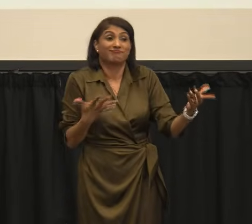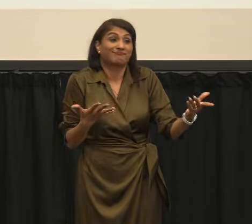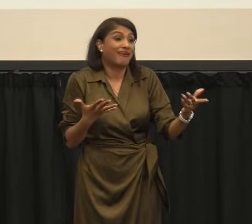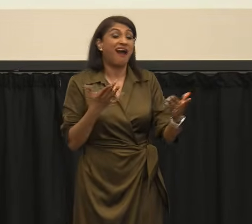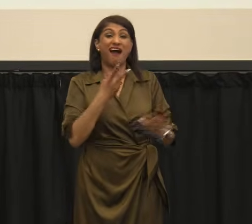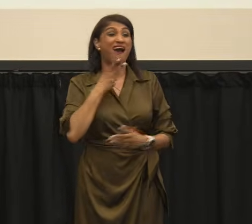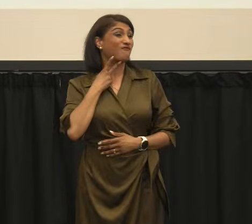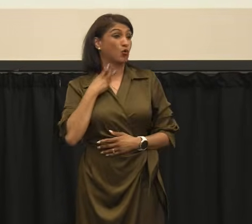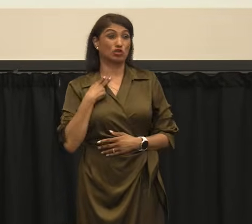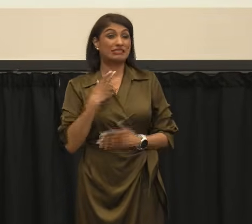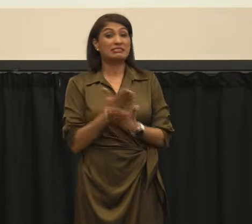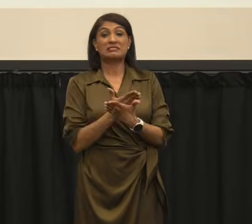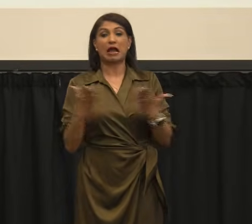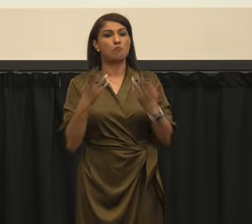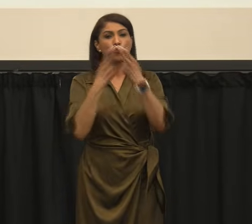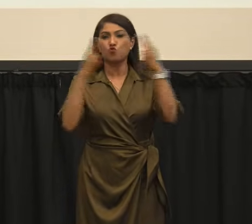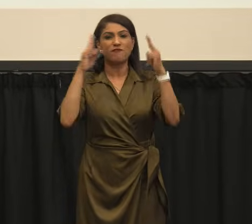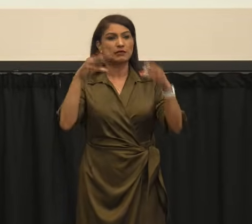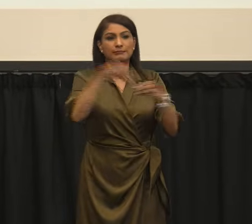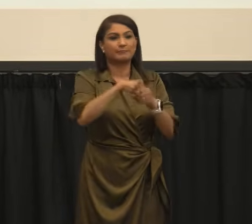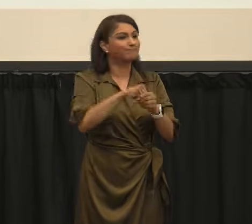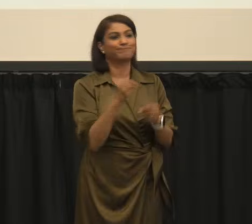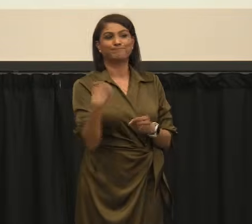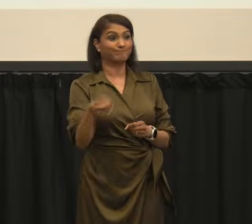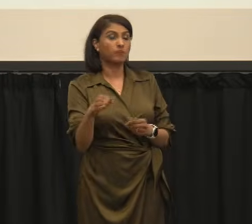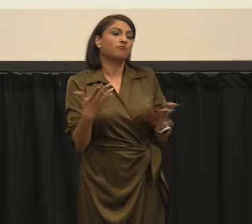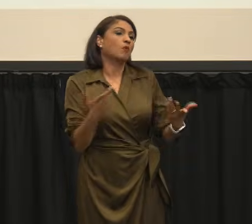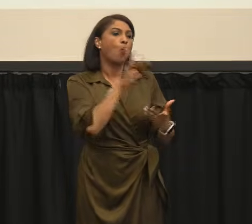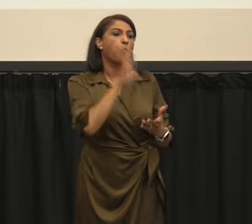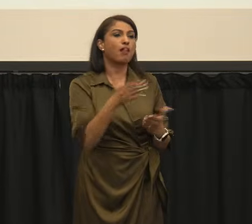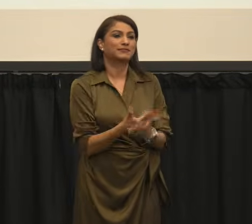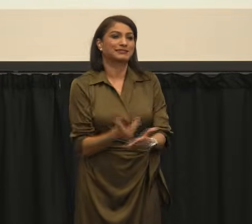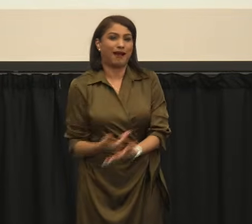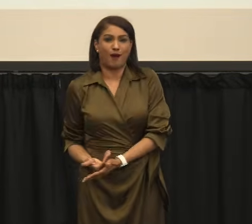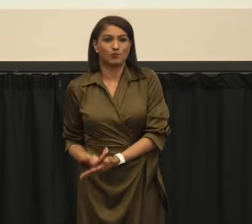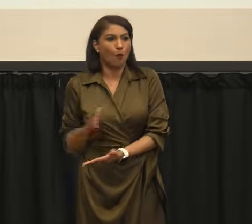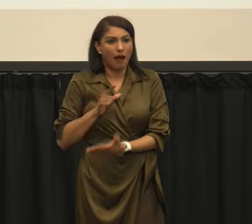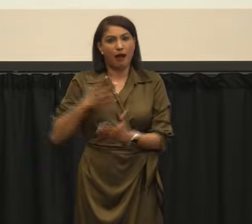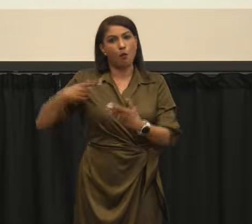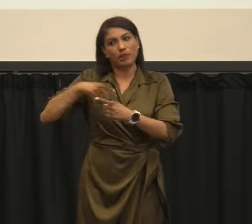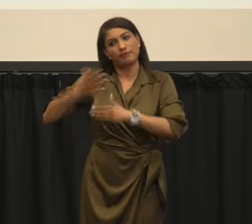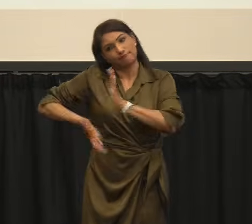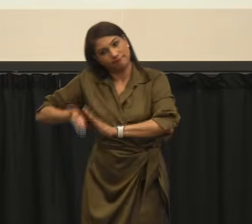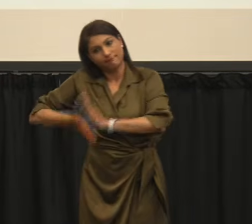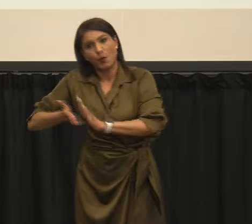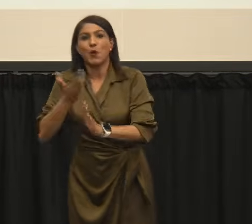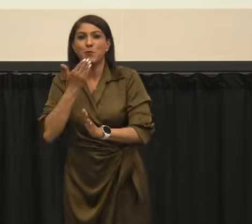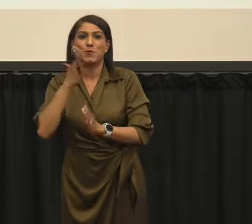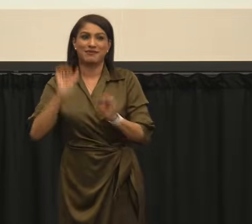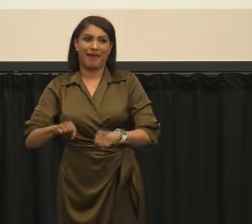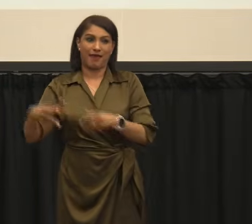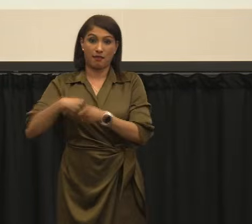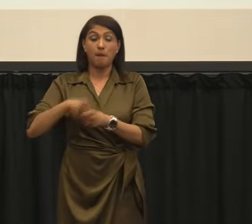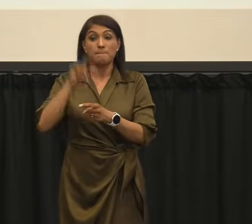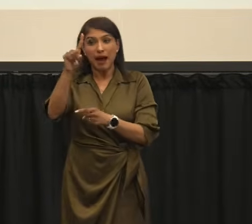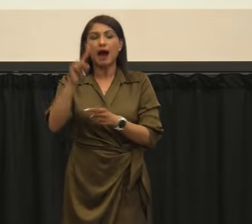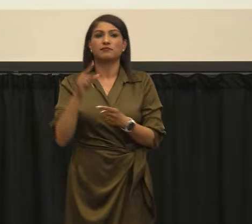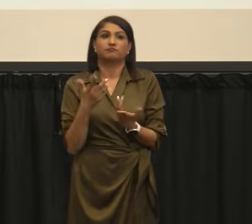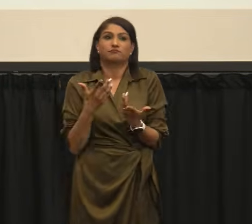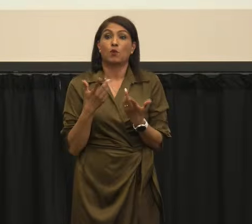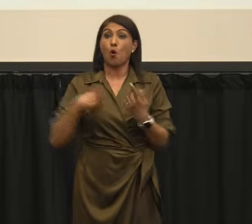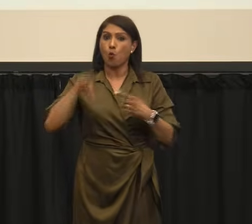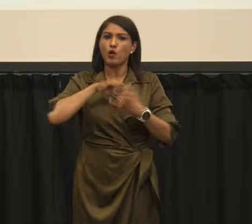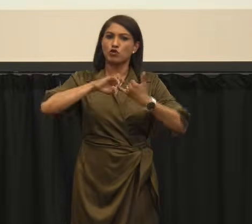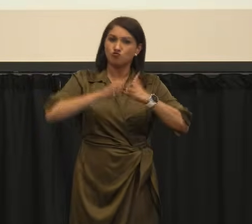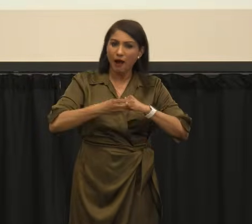to collaborating, then maybe they will be open to sharing intellectual property. But we also want to emphasize that